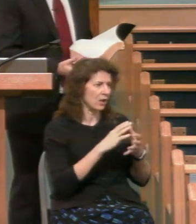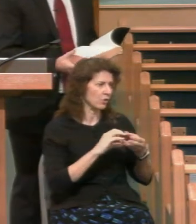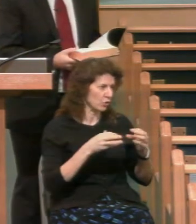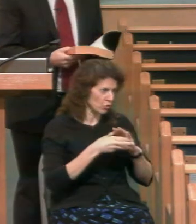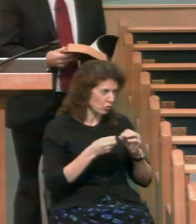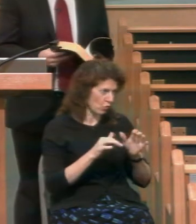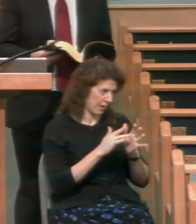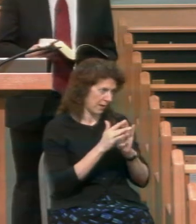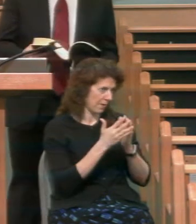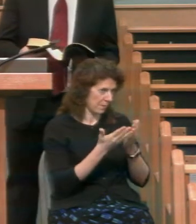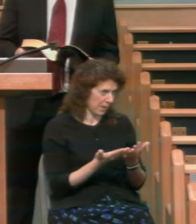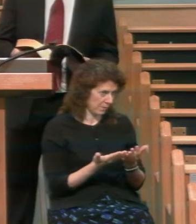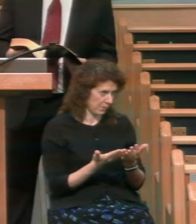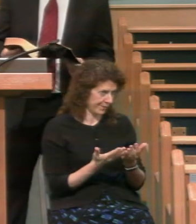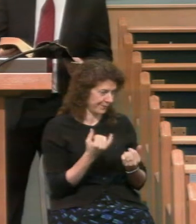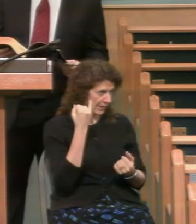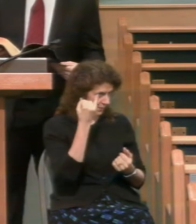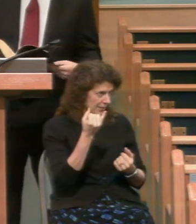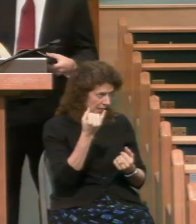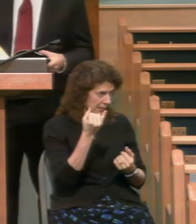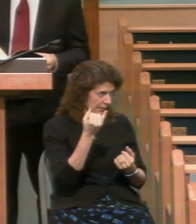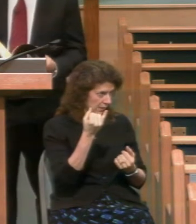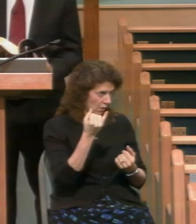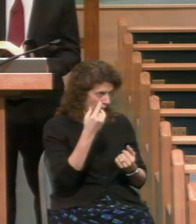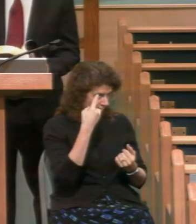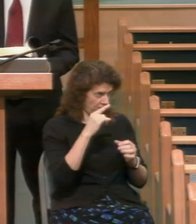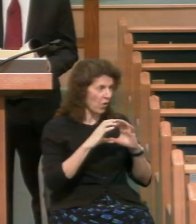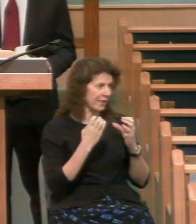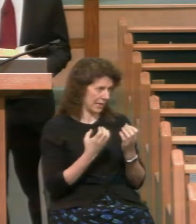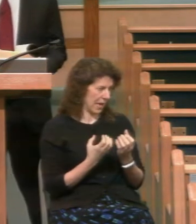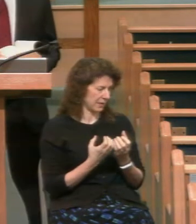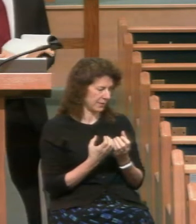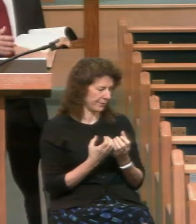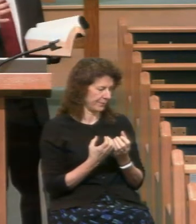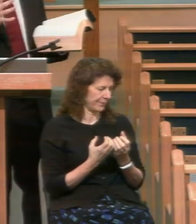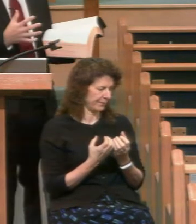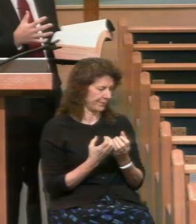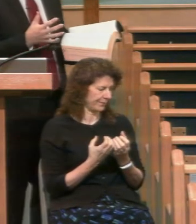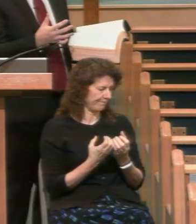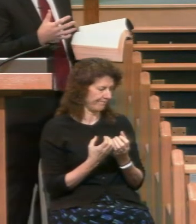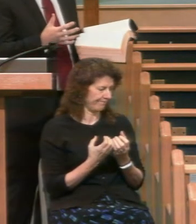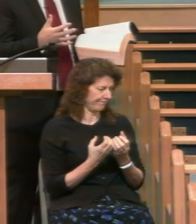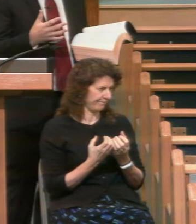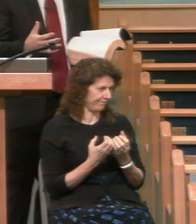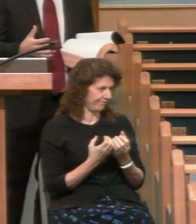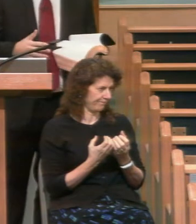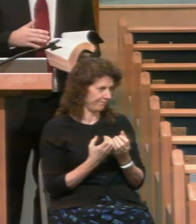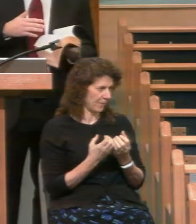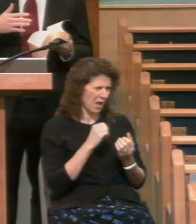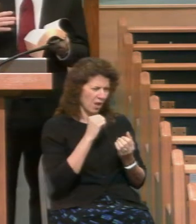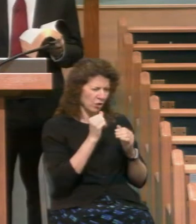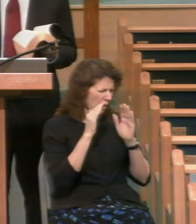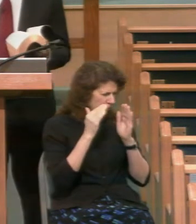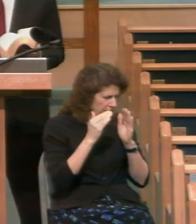the idea behind this class as an introduction. We don't have time to get into the nitty-gritty of the stories, the details, but to